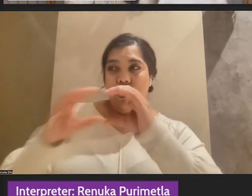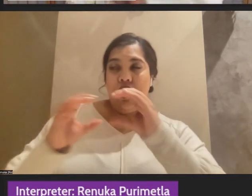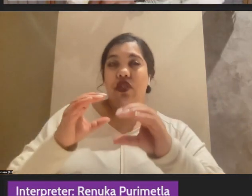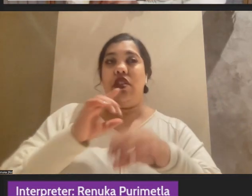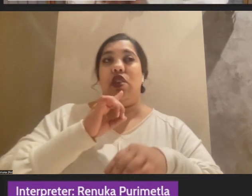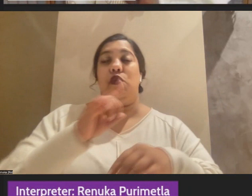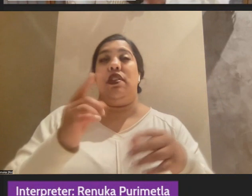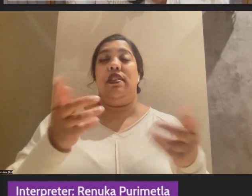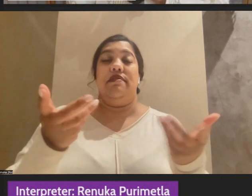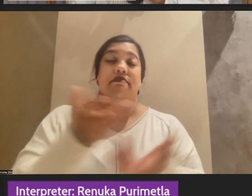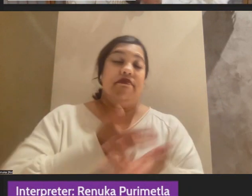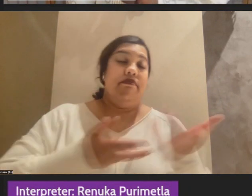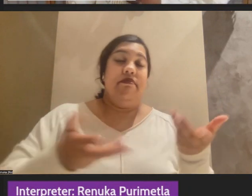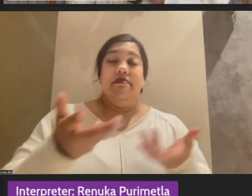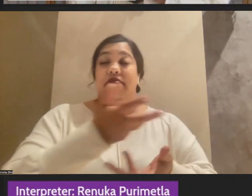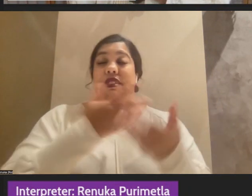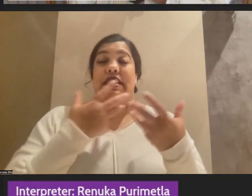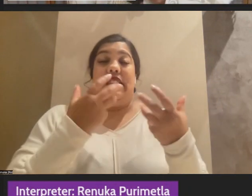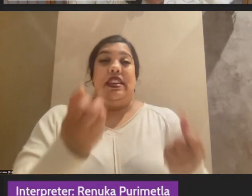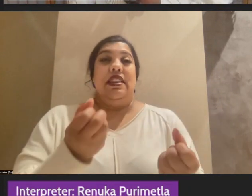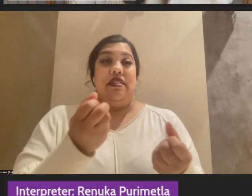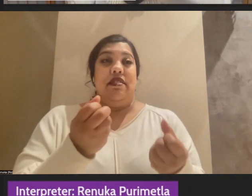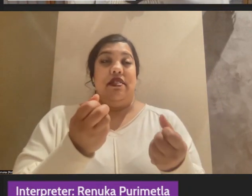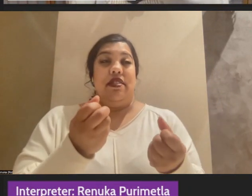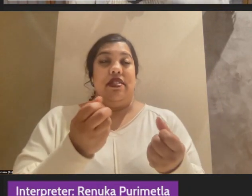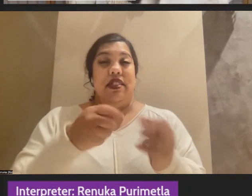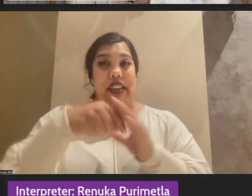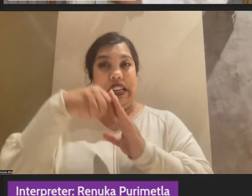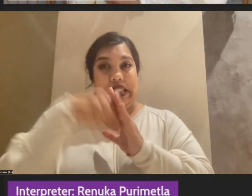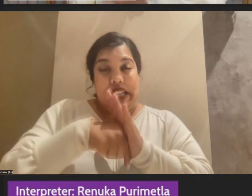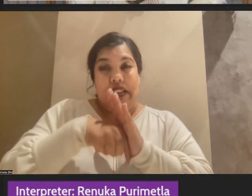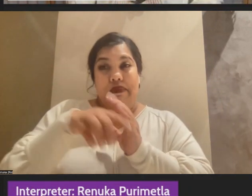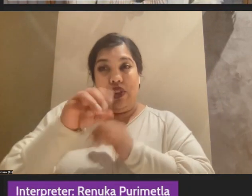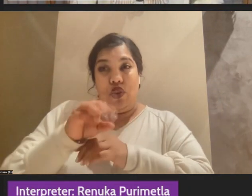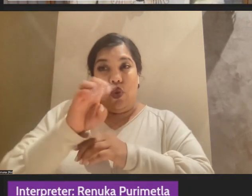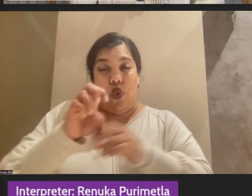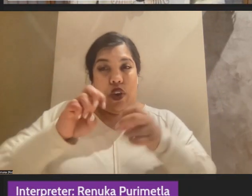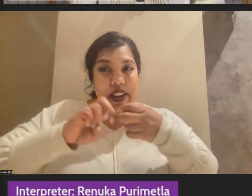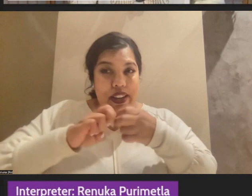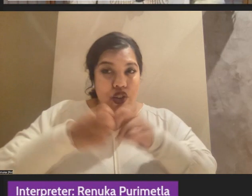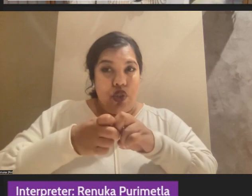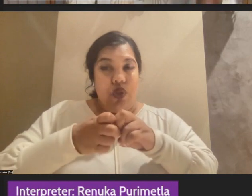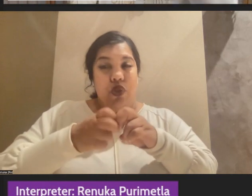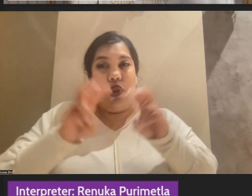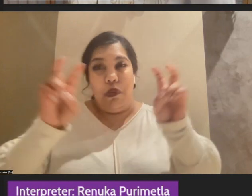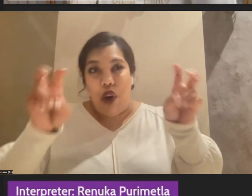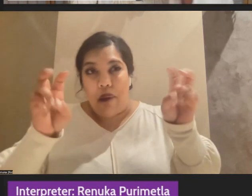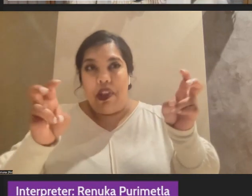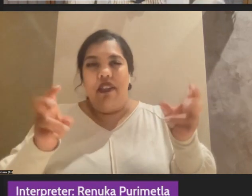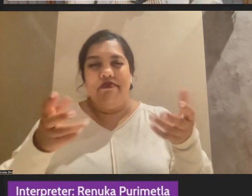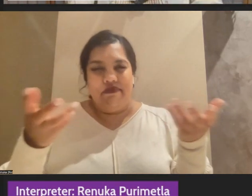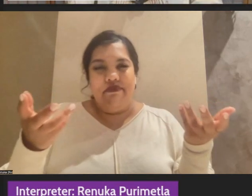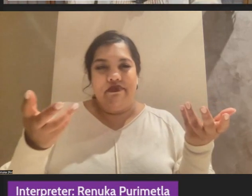the core issue, problem, etc., and